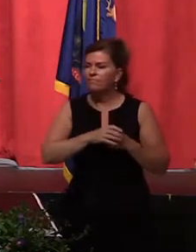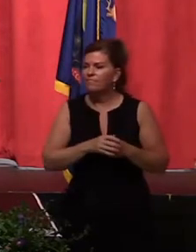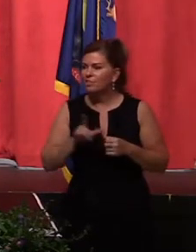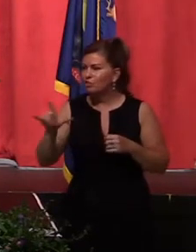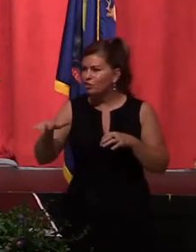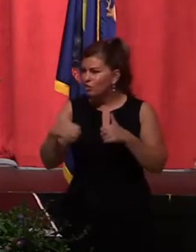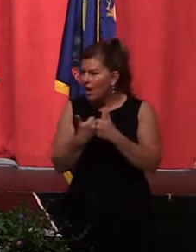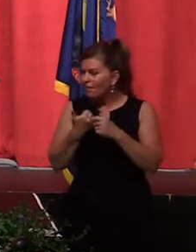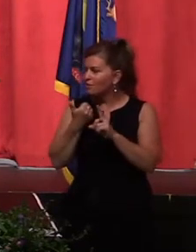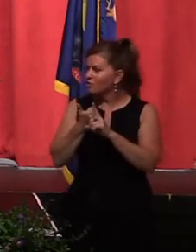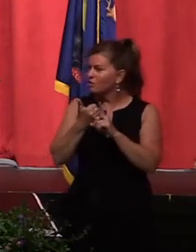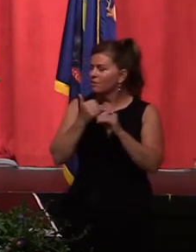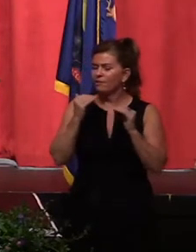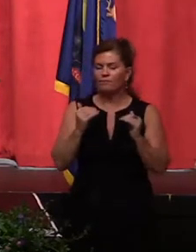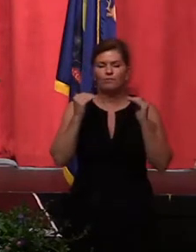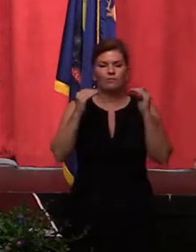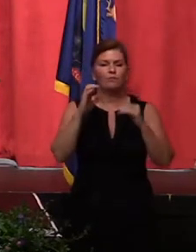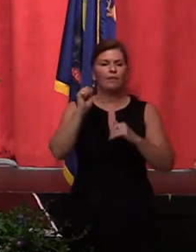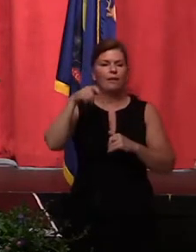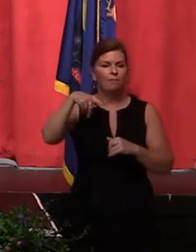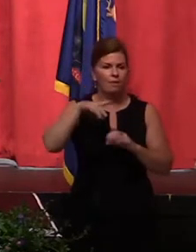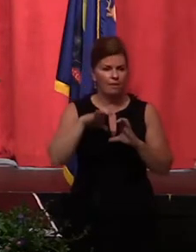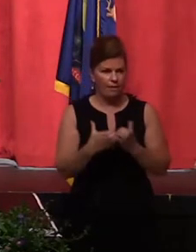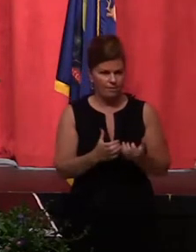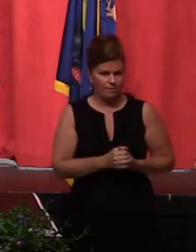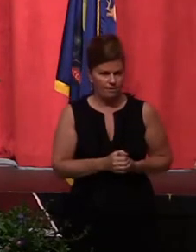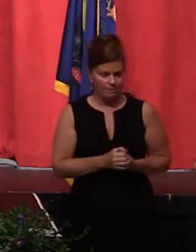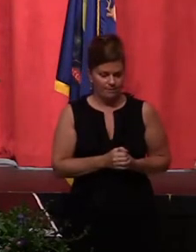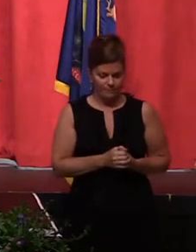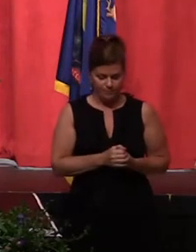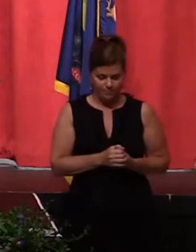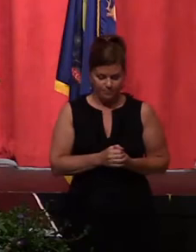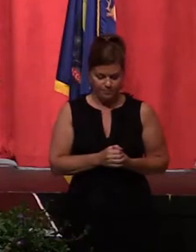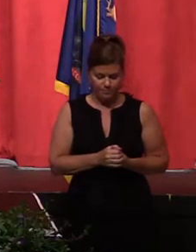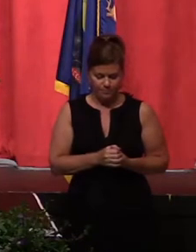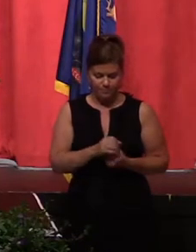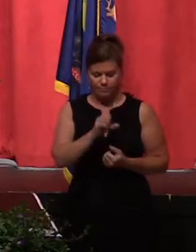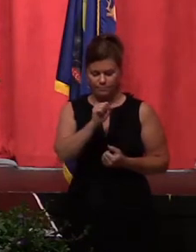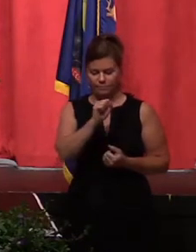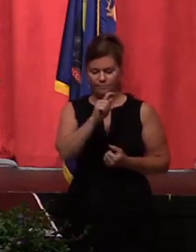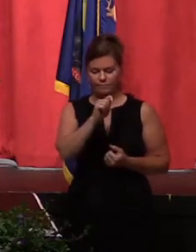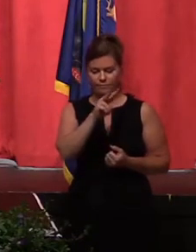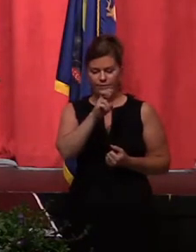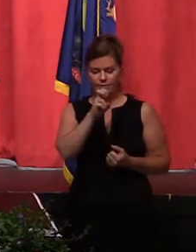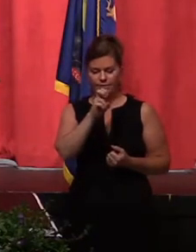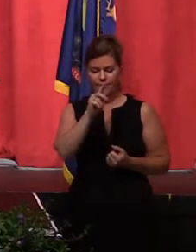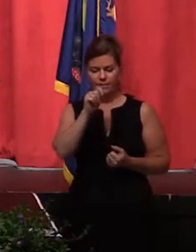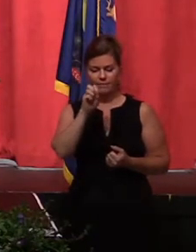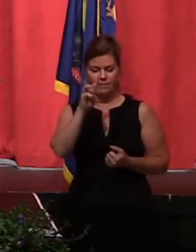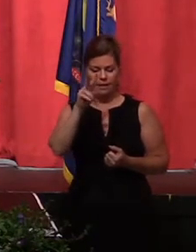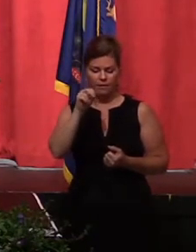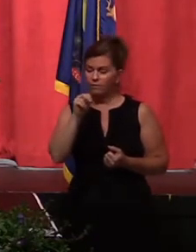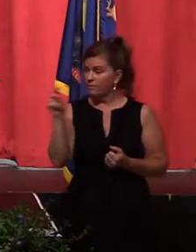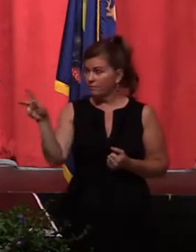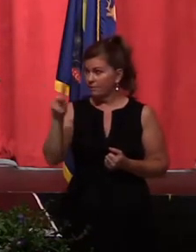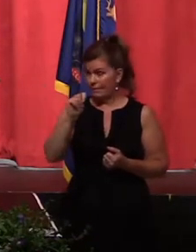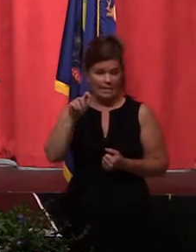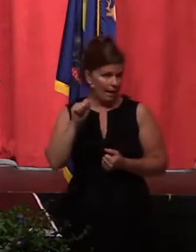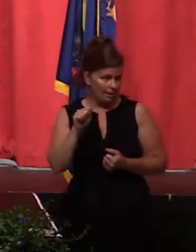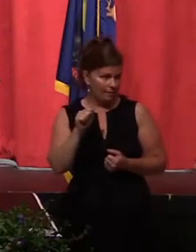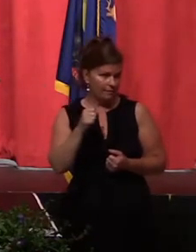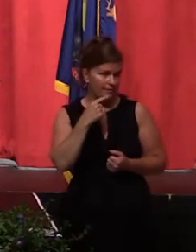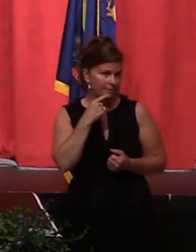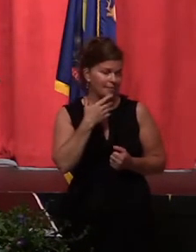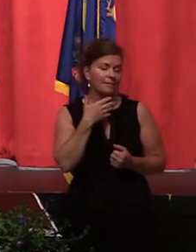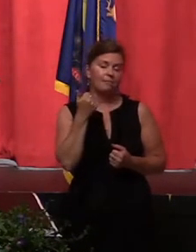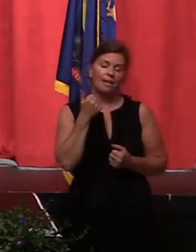challenges herself with advanced placement classes. Steve Town, Ginger's TA, says it